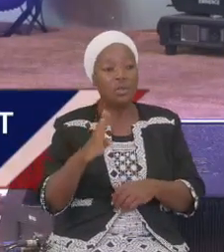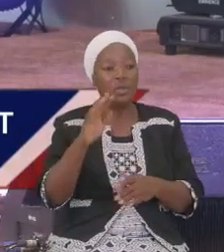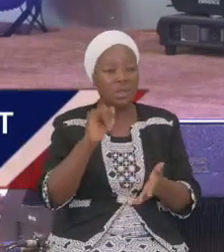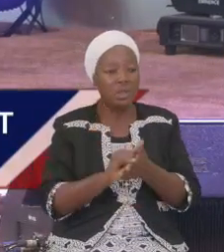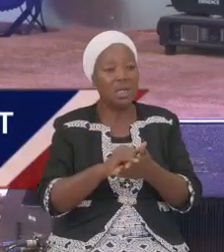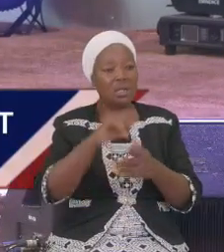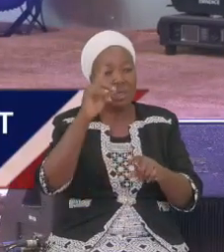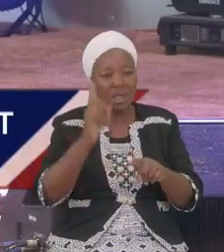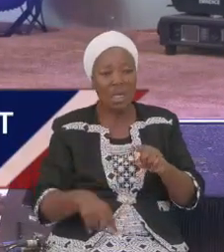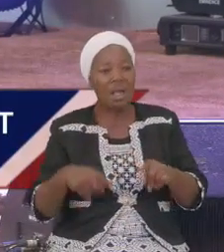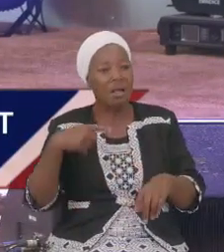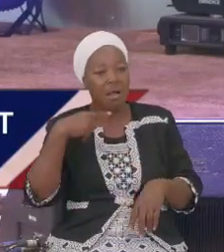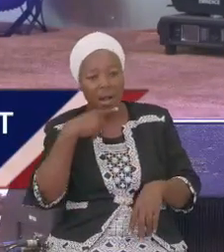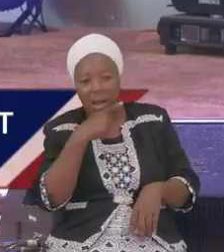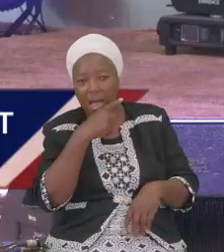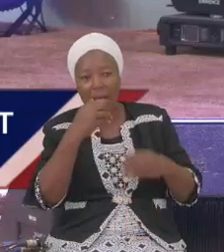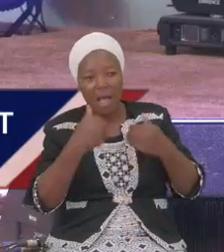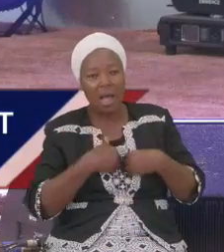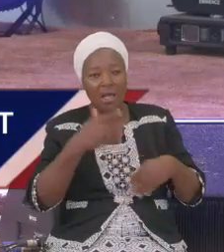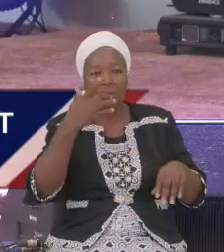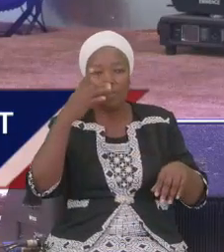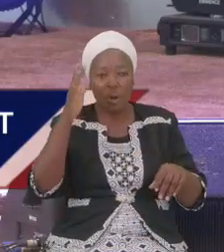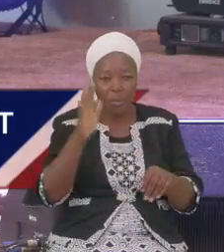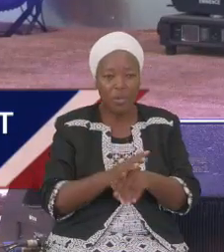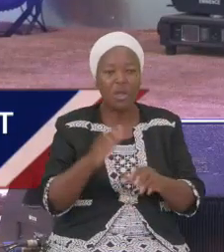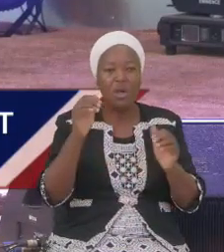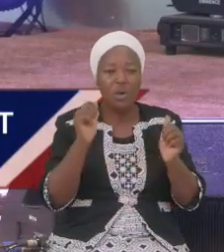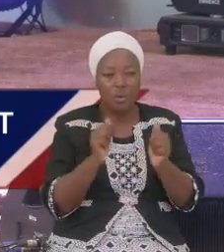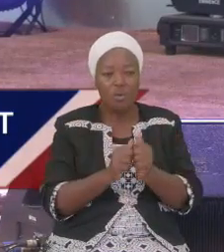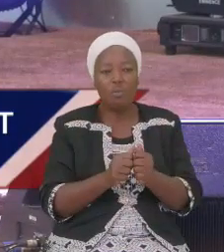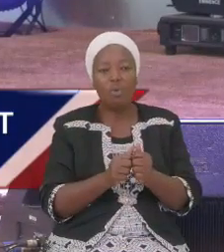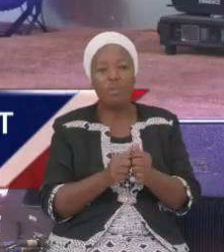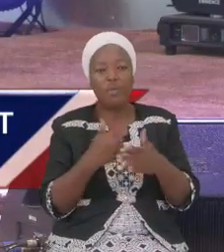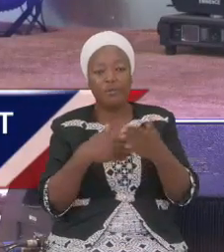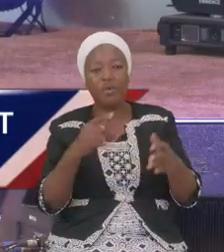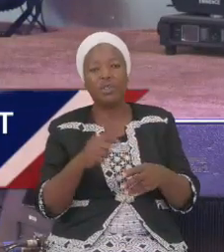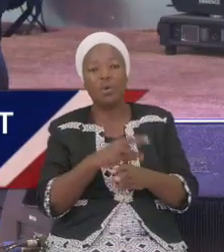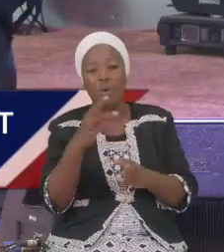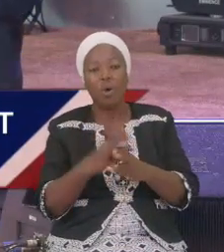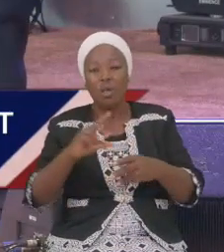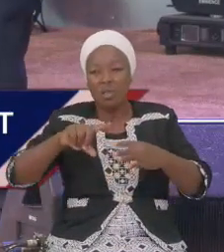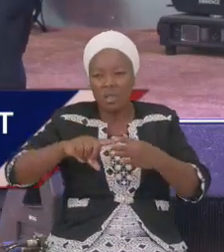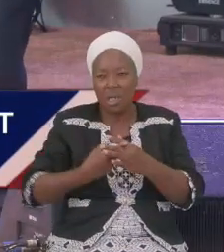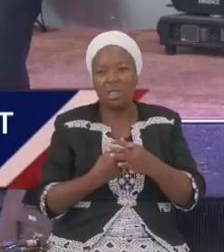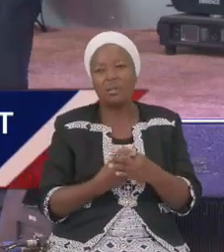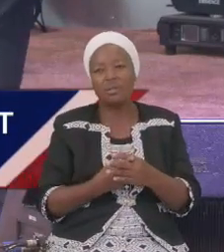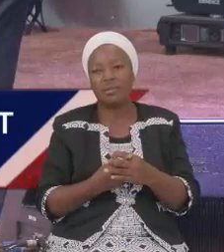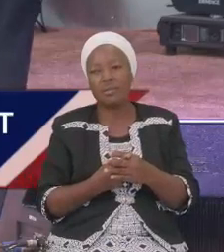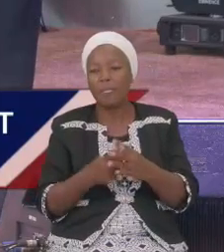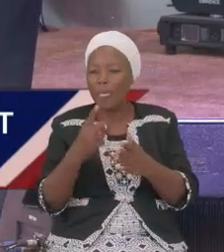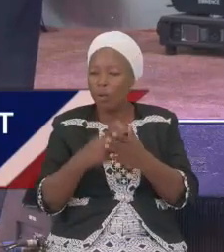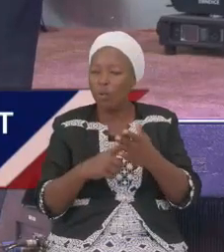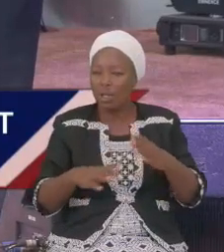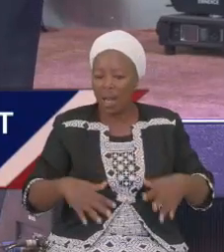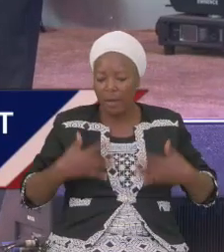cannot lie has promised before the world began. What life do we have? Human